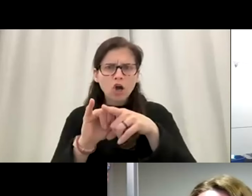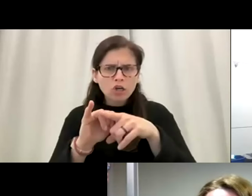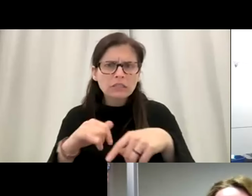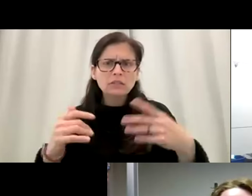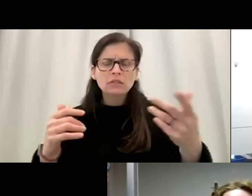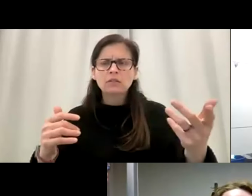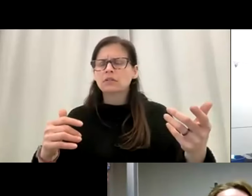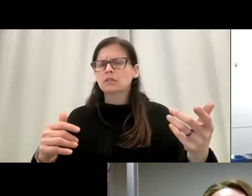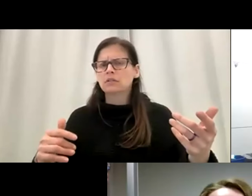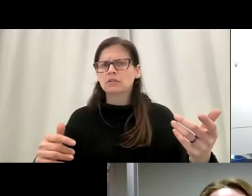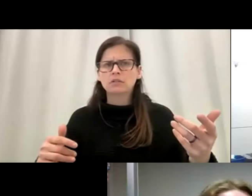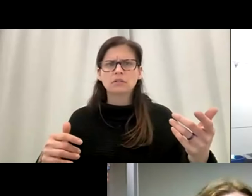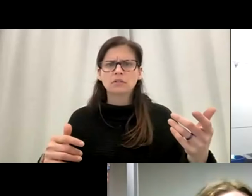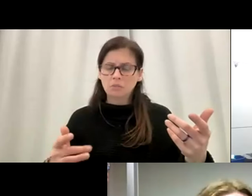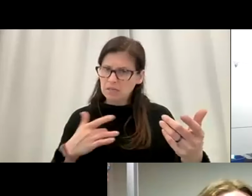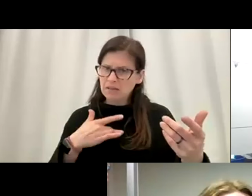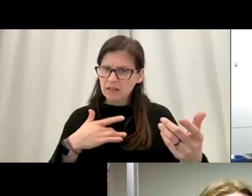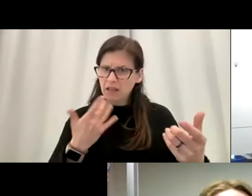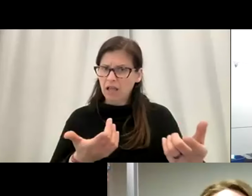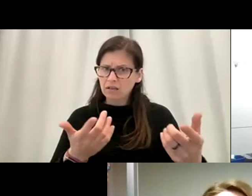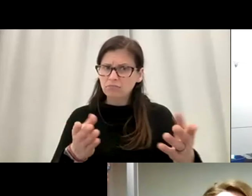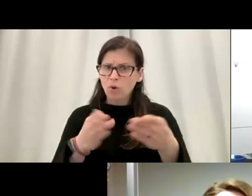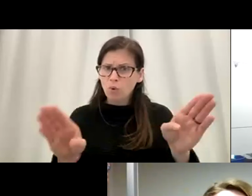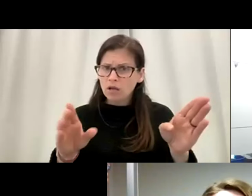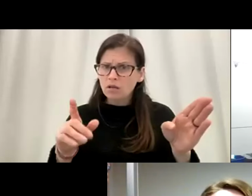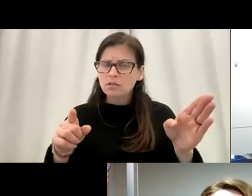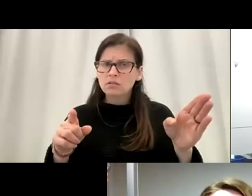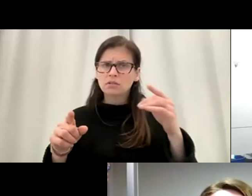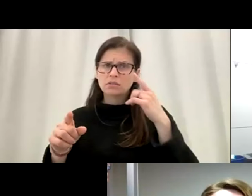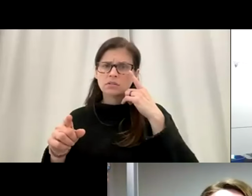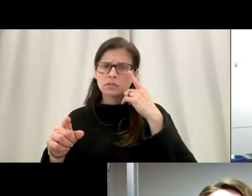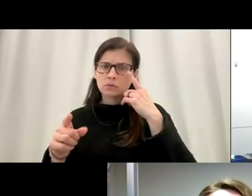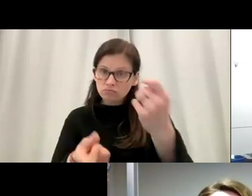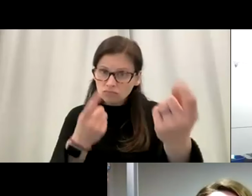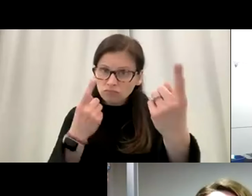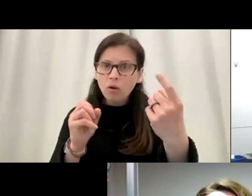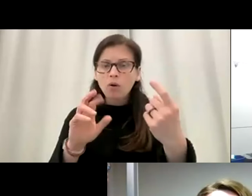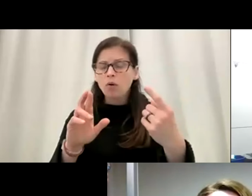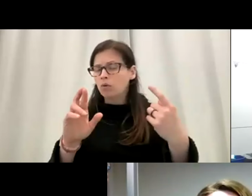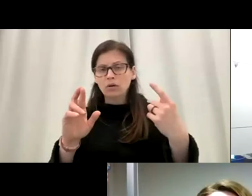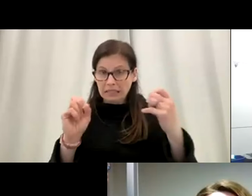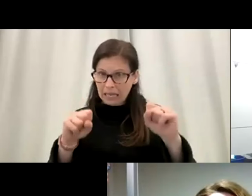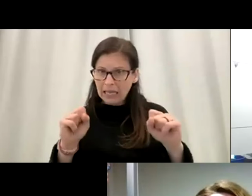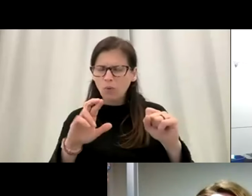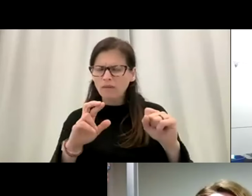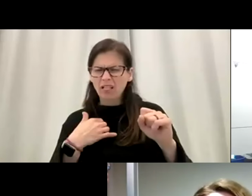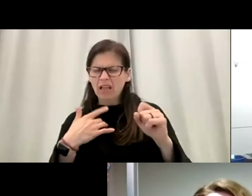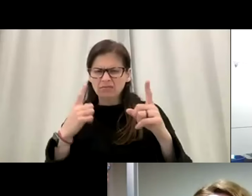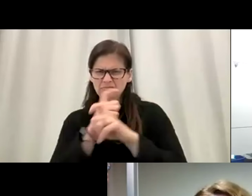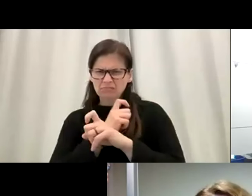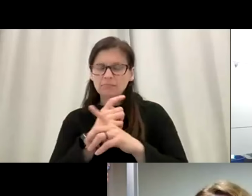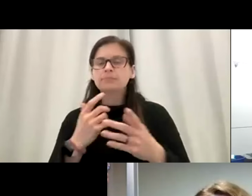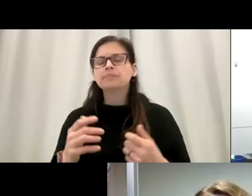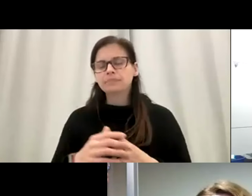be relatable to the rest of, or just to the general public? And I, in working